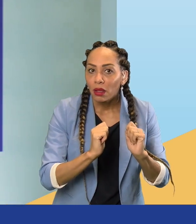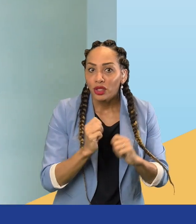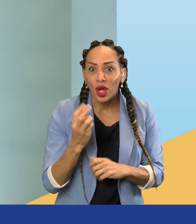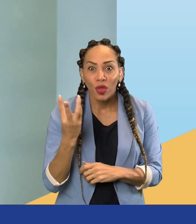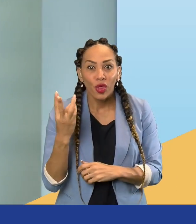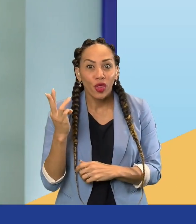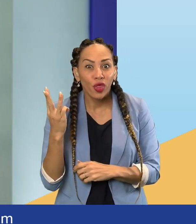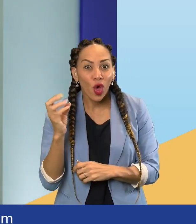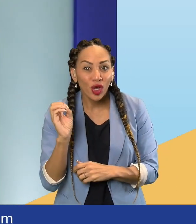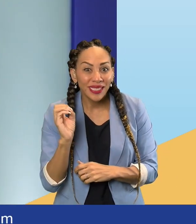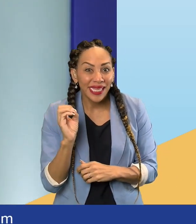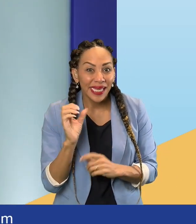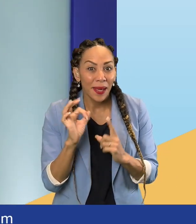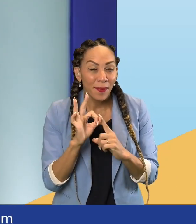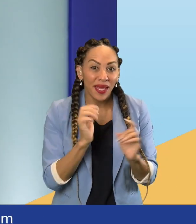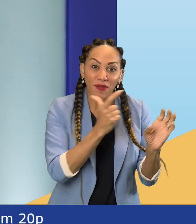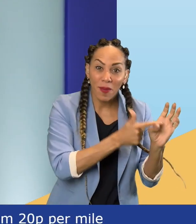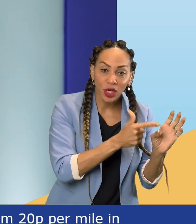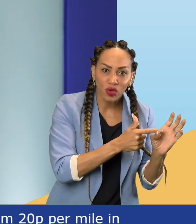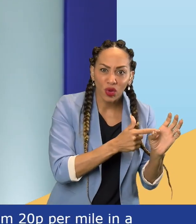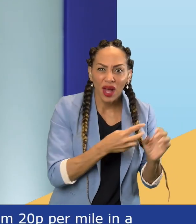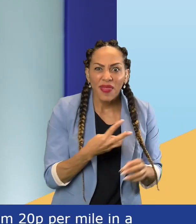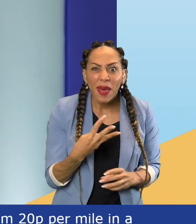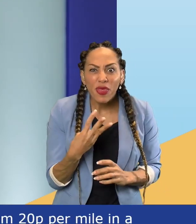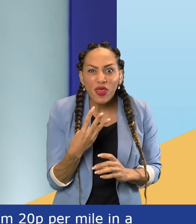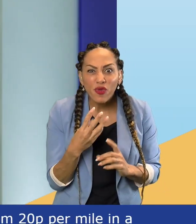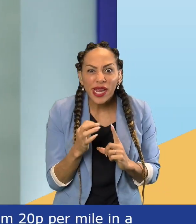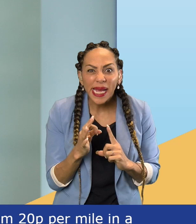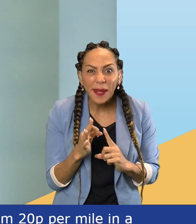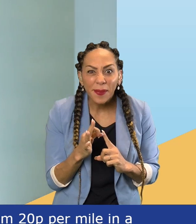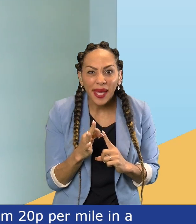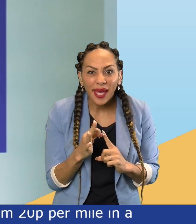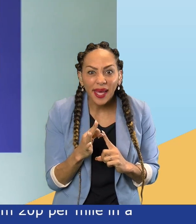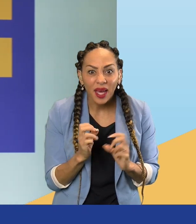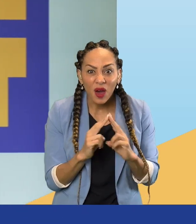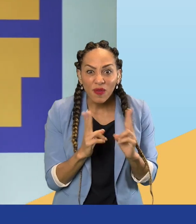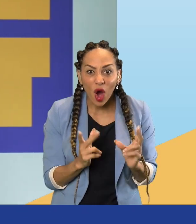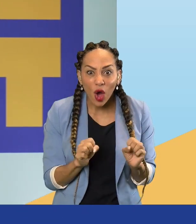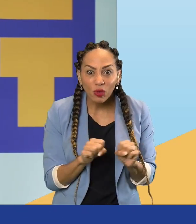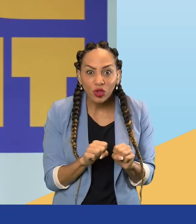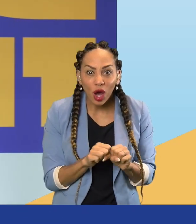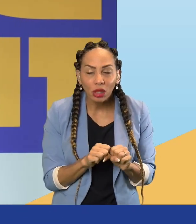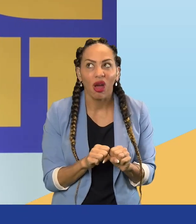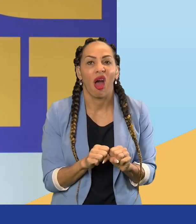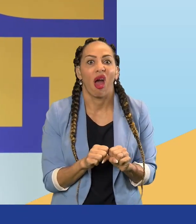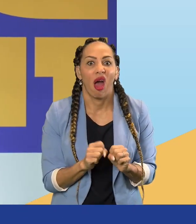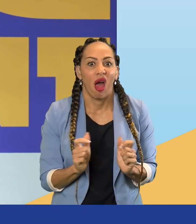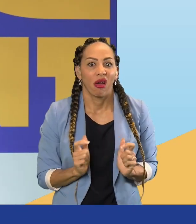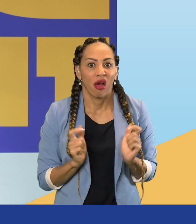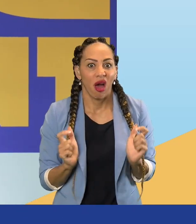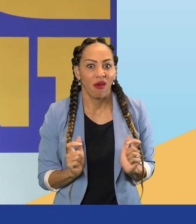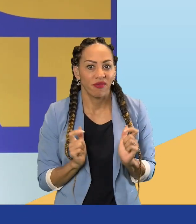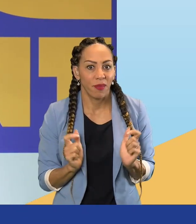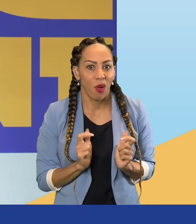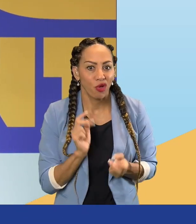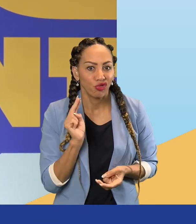3 pence per mile with a smart tariff and a home charger. It just becomes a phenomenal value proposition. I've certainly seen the benefit